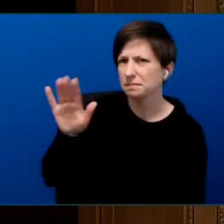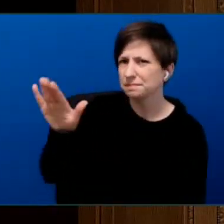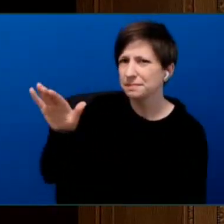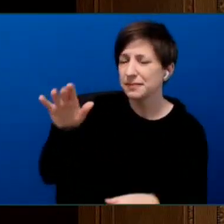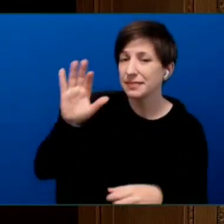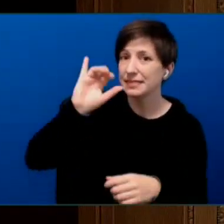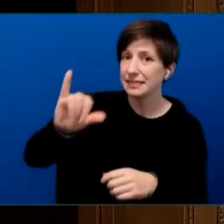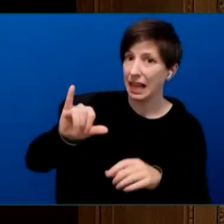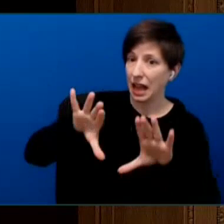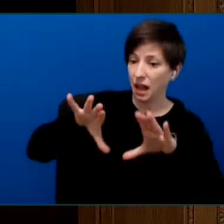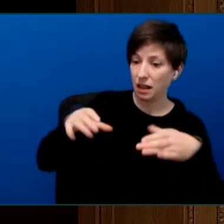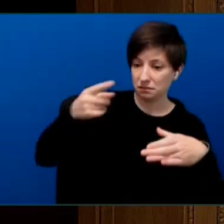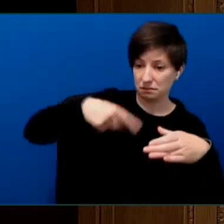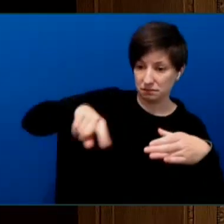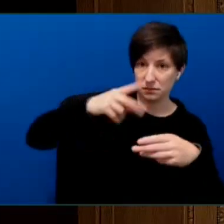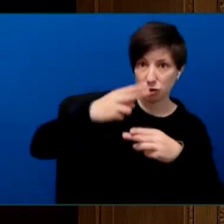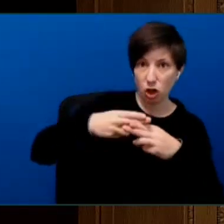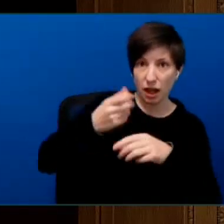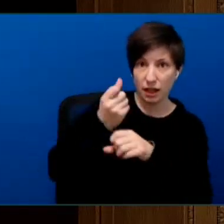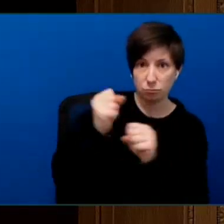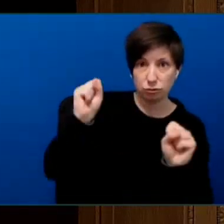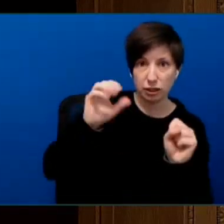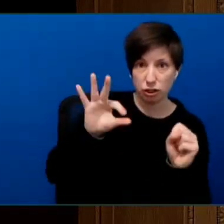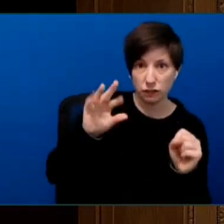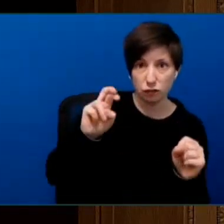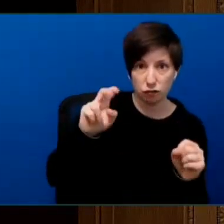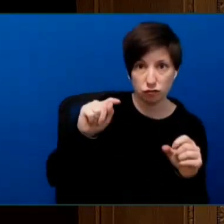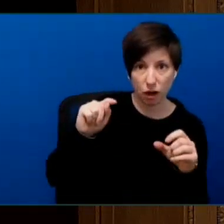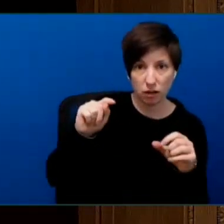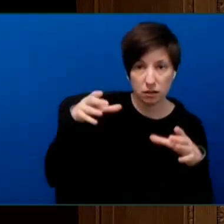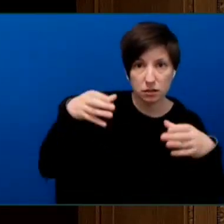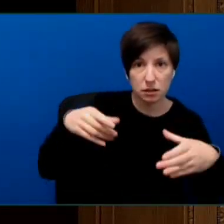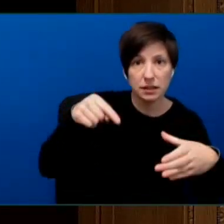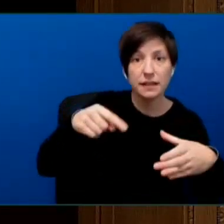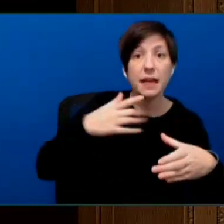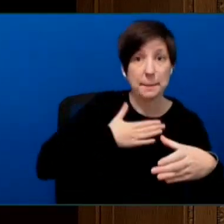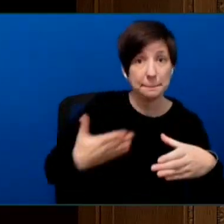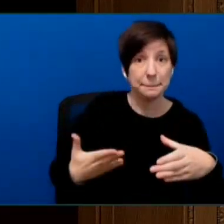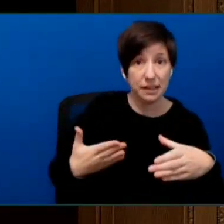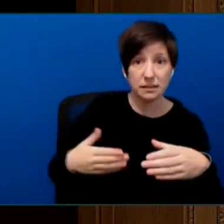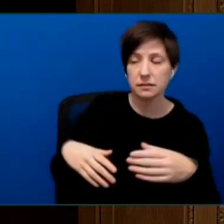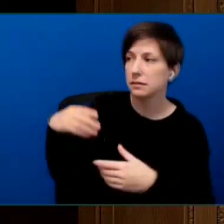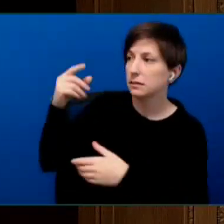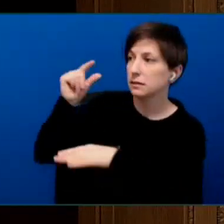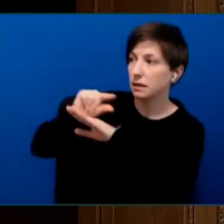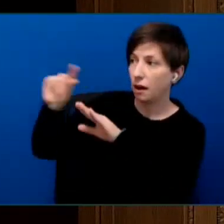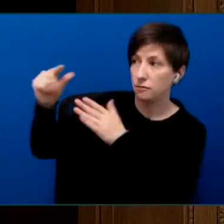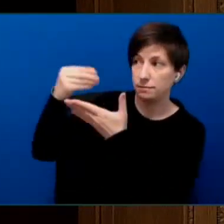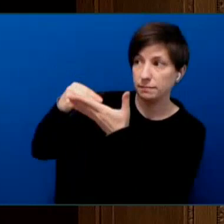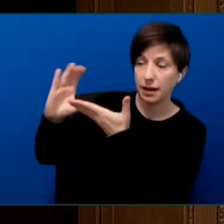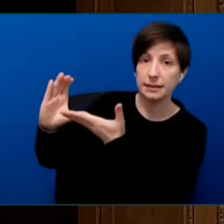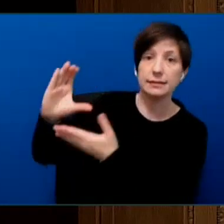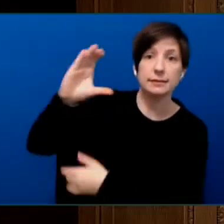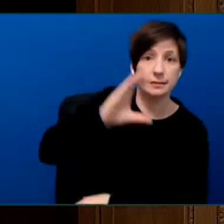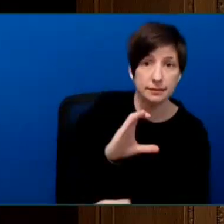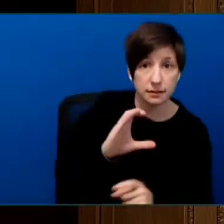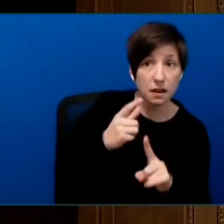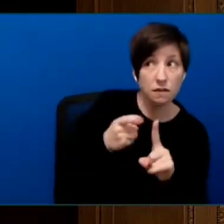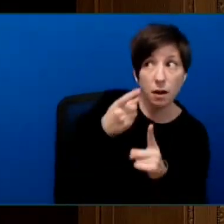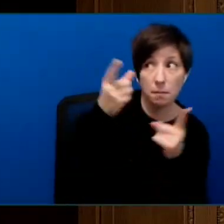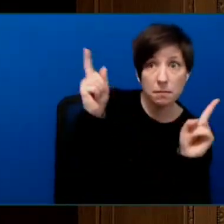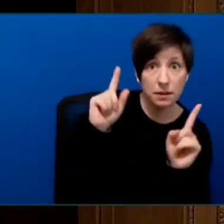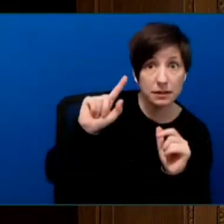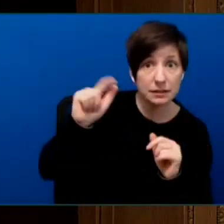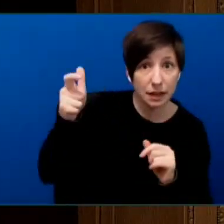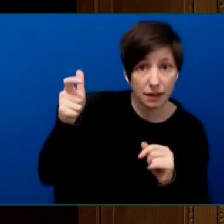admitted that taxpayers' money provided by this NDP government was